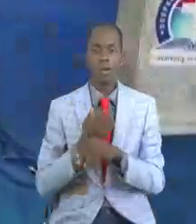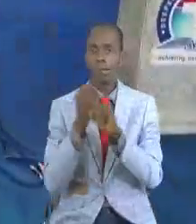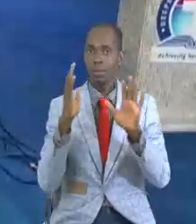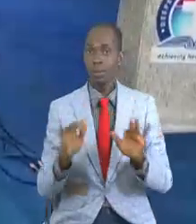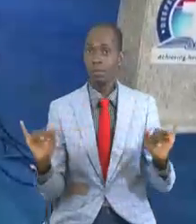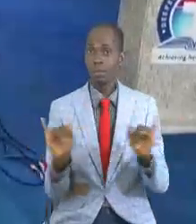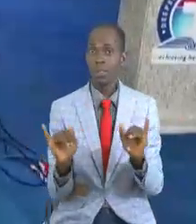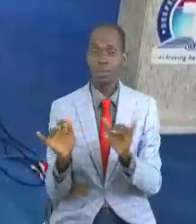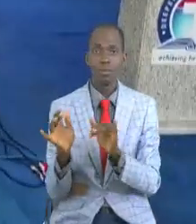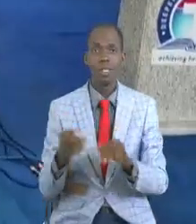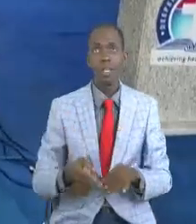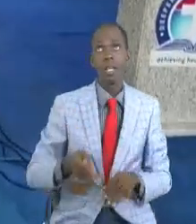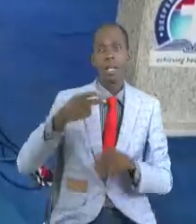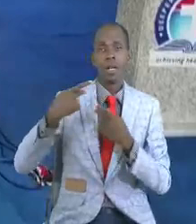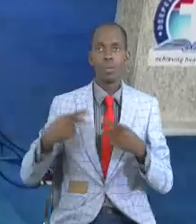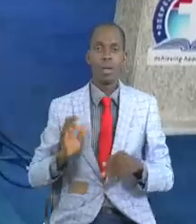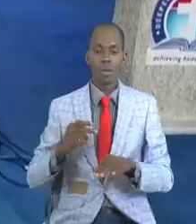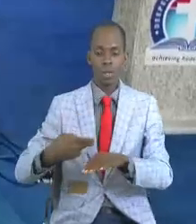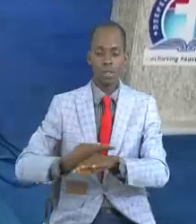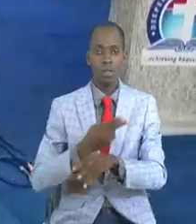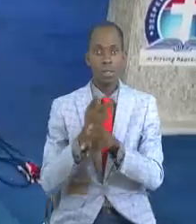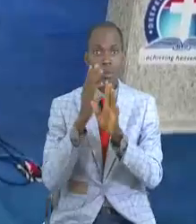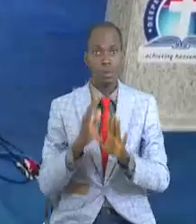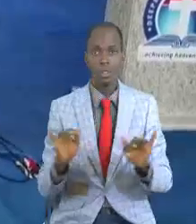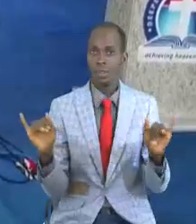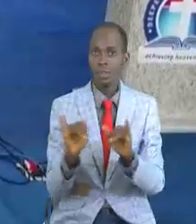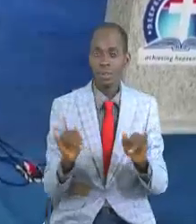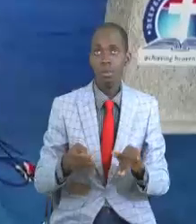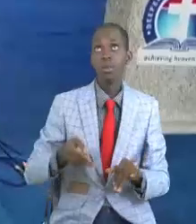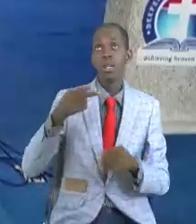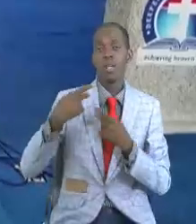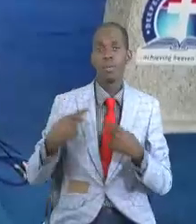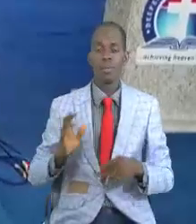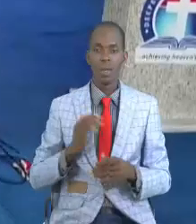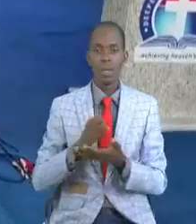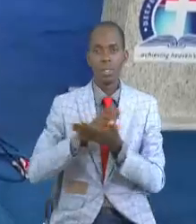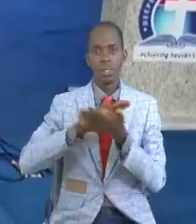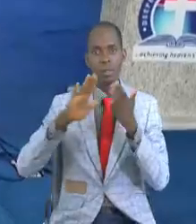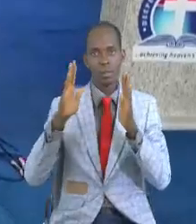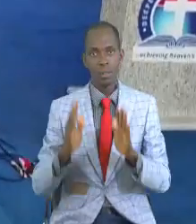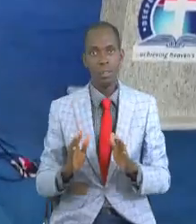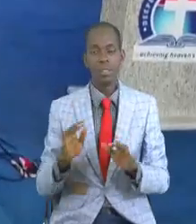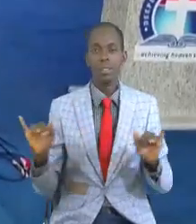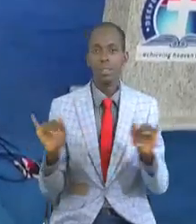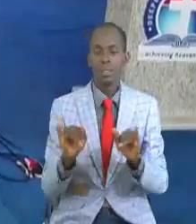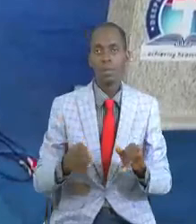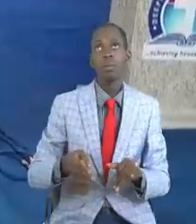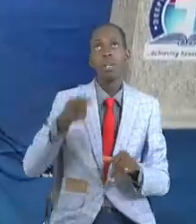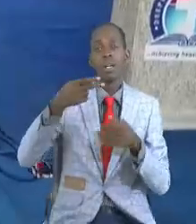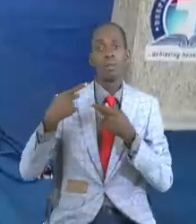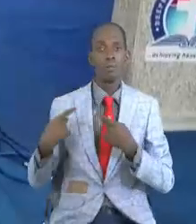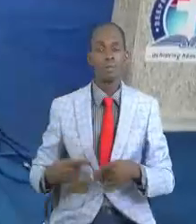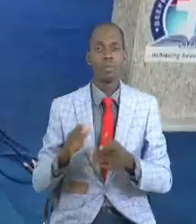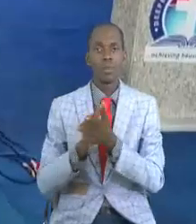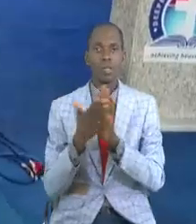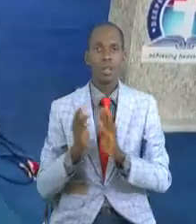an high priest, our shepherd, for such an high priest, our sanctifier, for such an high priest became us, who